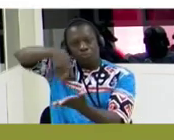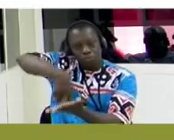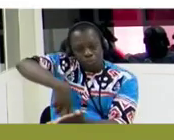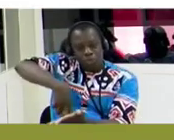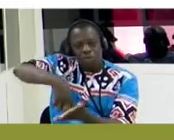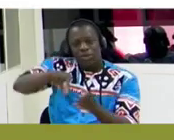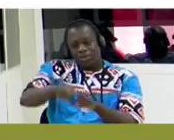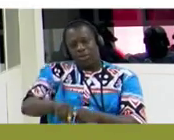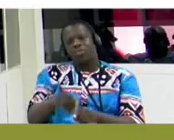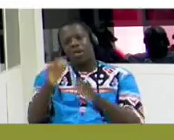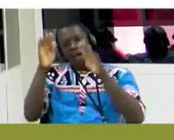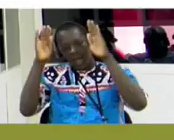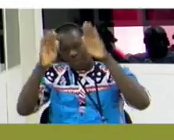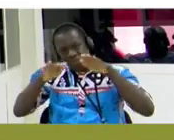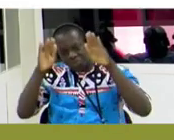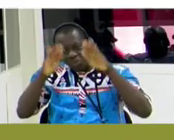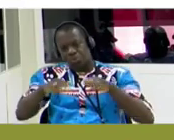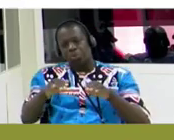never treated a human being.